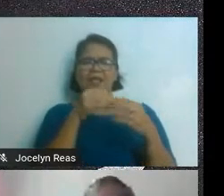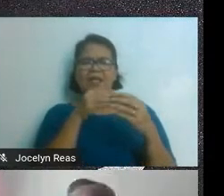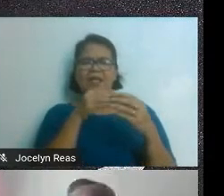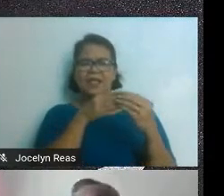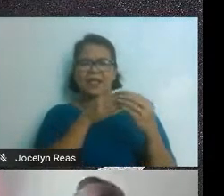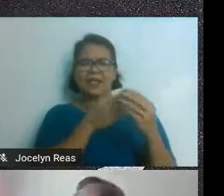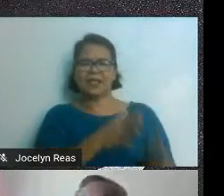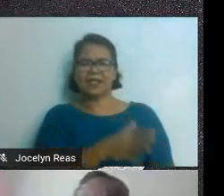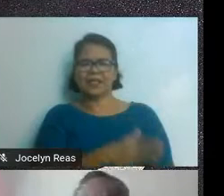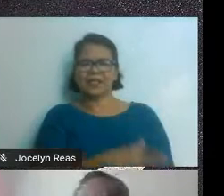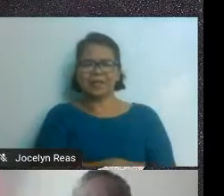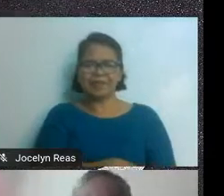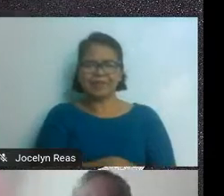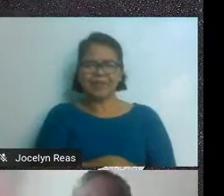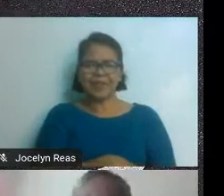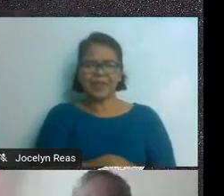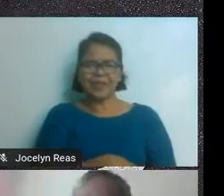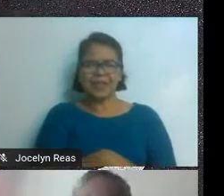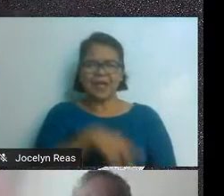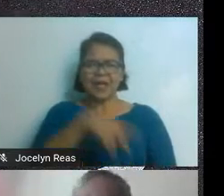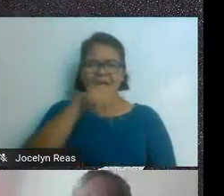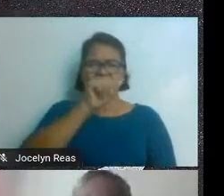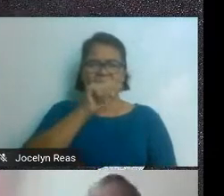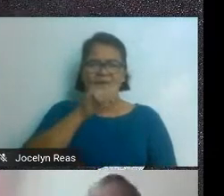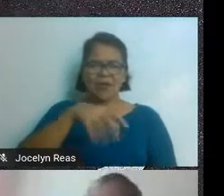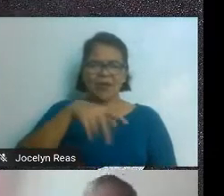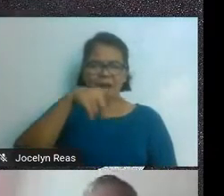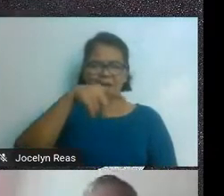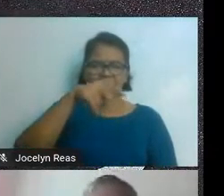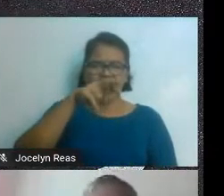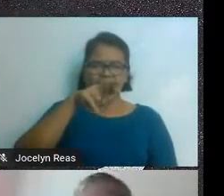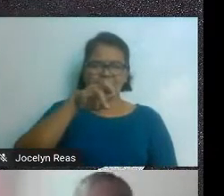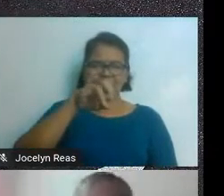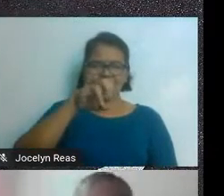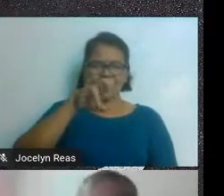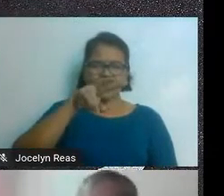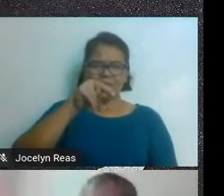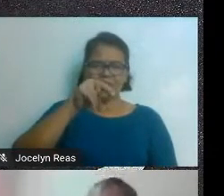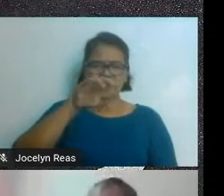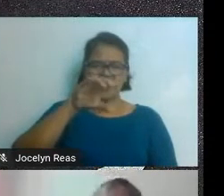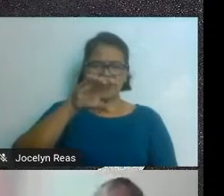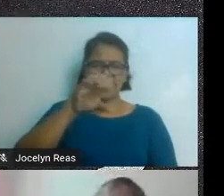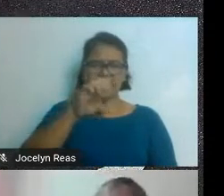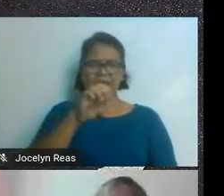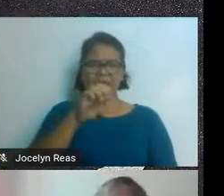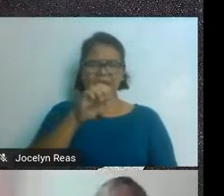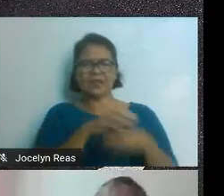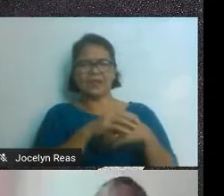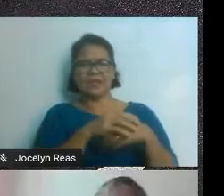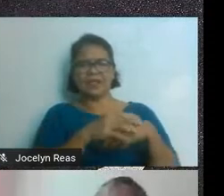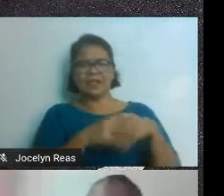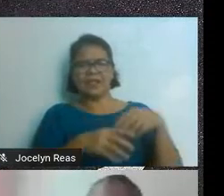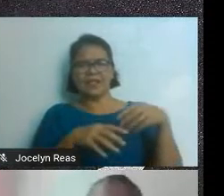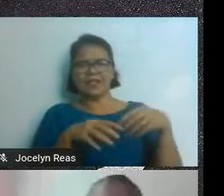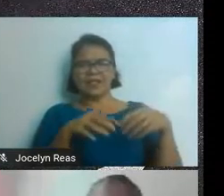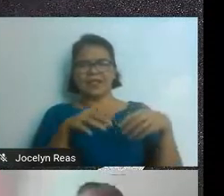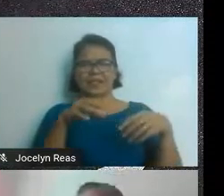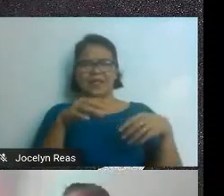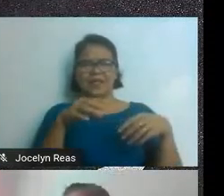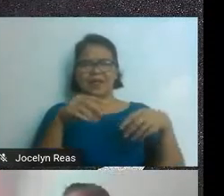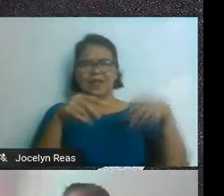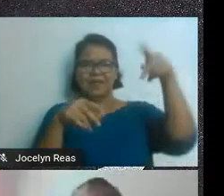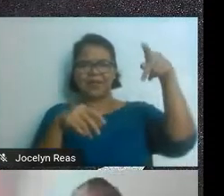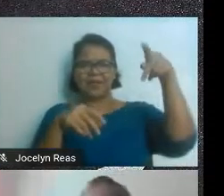ideal leader is a prince. The prince is not the prince of Machiavelli. Yung mga nag-aral kay Machiavelli, iba yun,